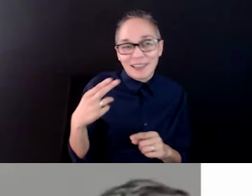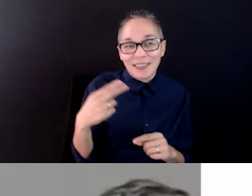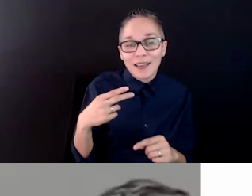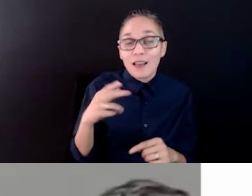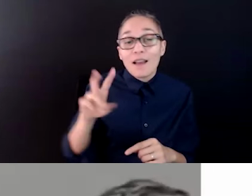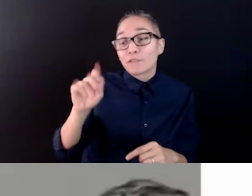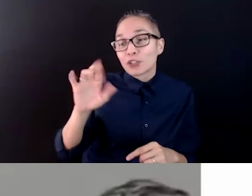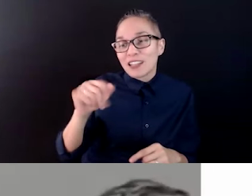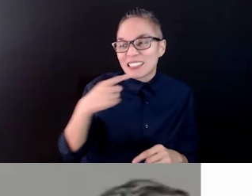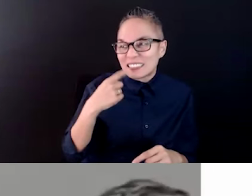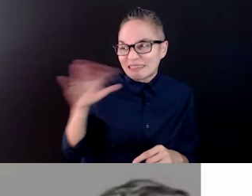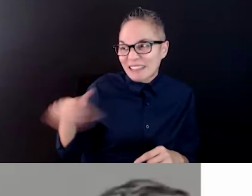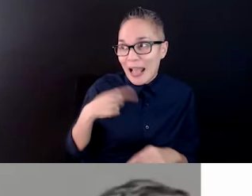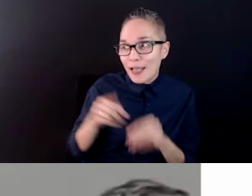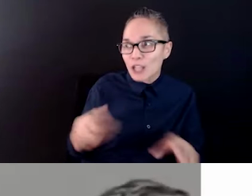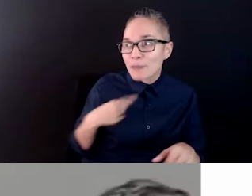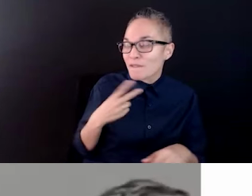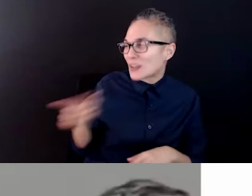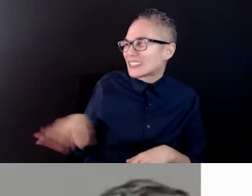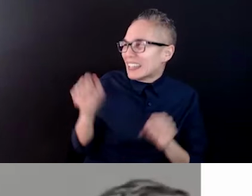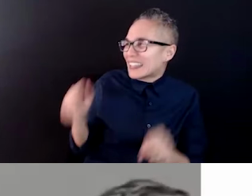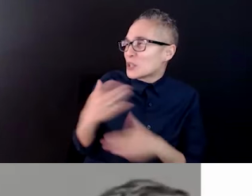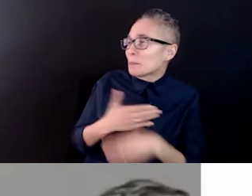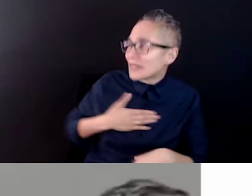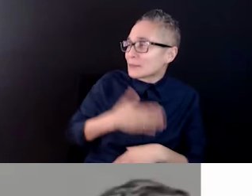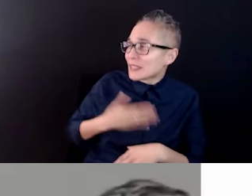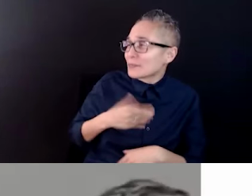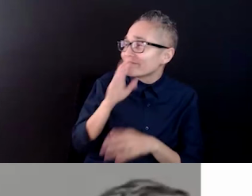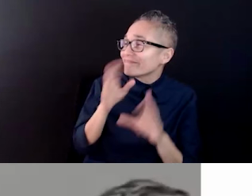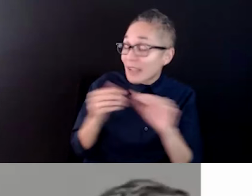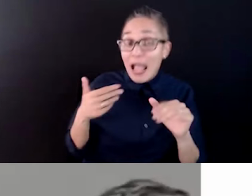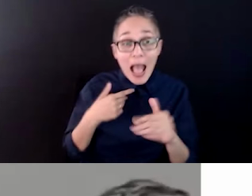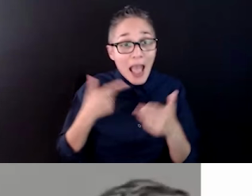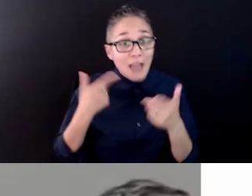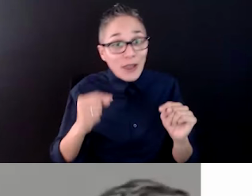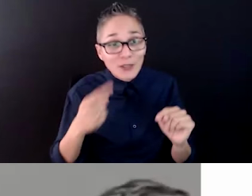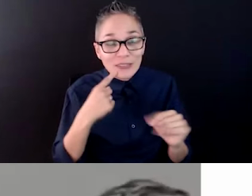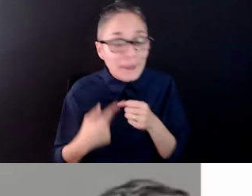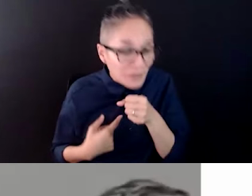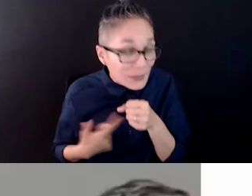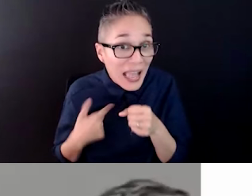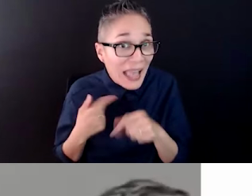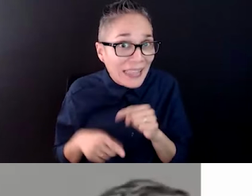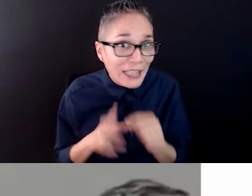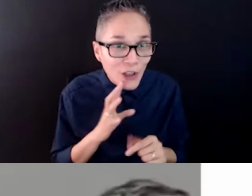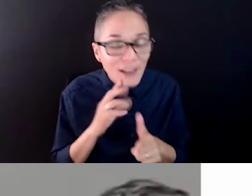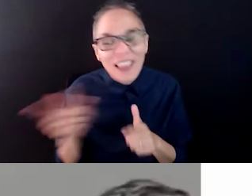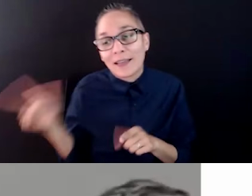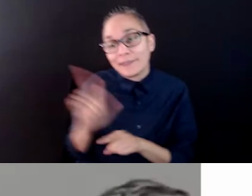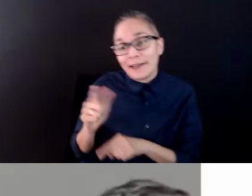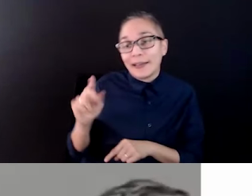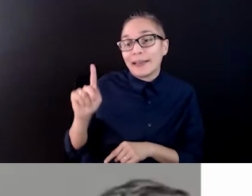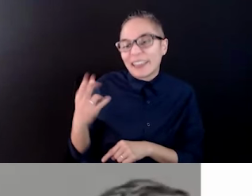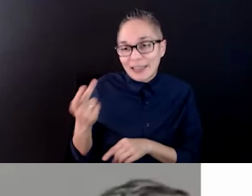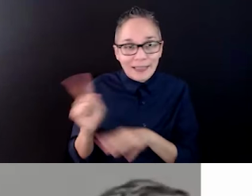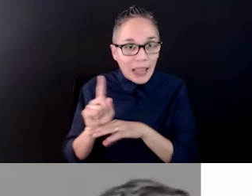talk and I was like, brother, can you please say this? And so I tried at the very least saying, I can't talk. And then he came in and then, so he